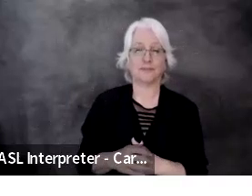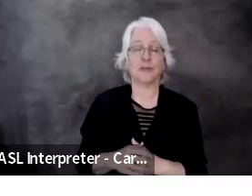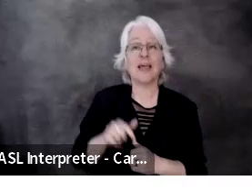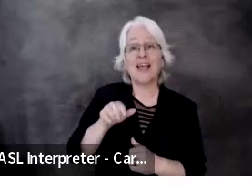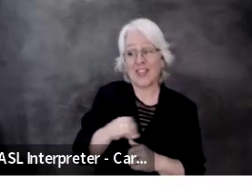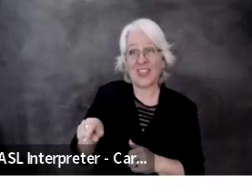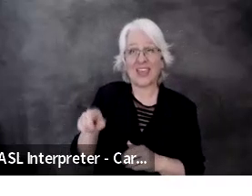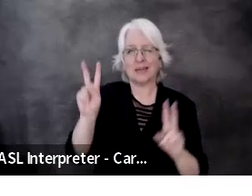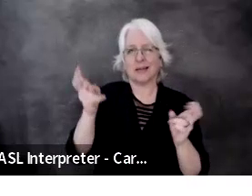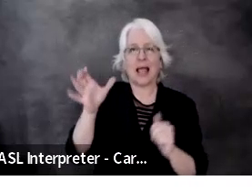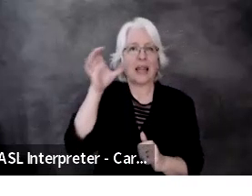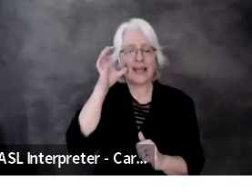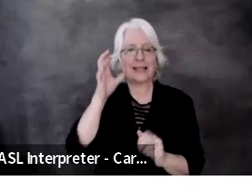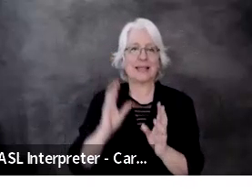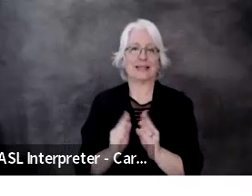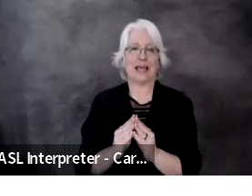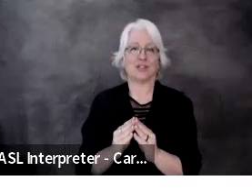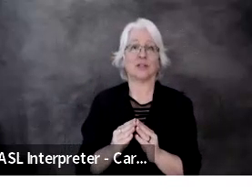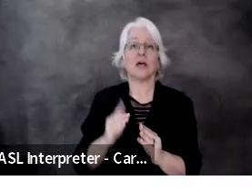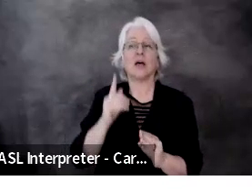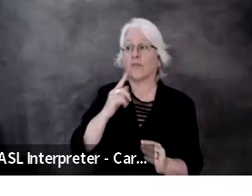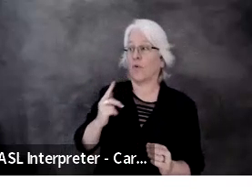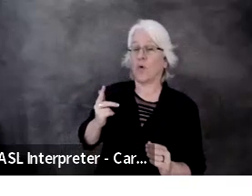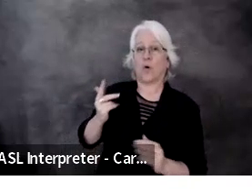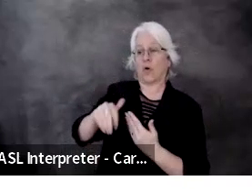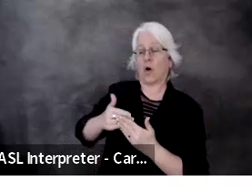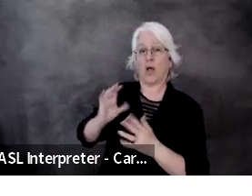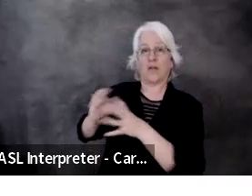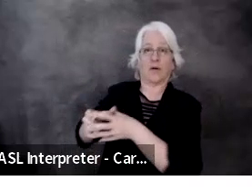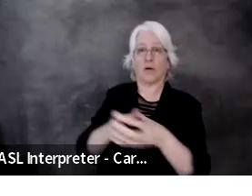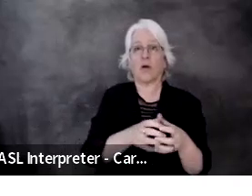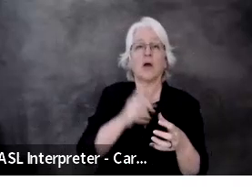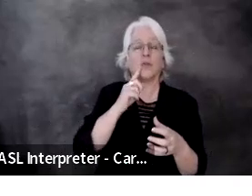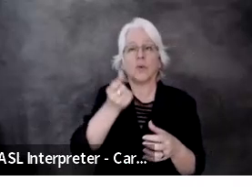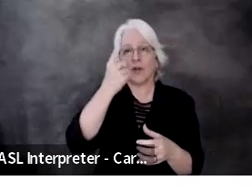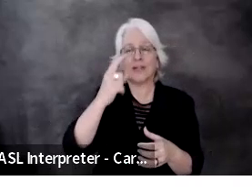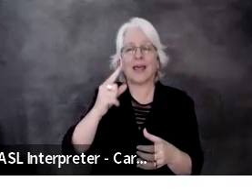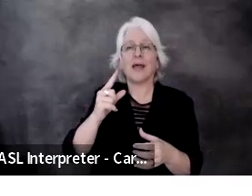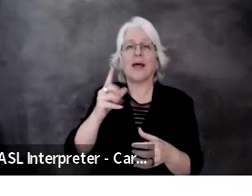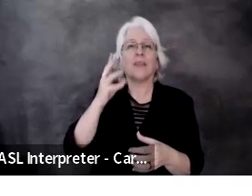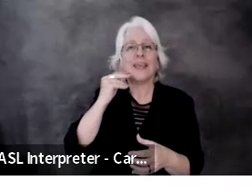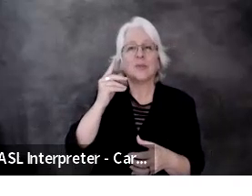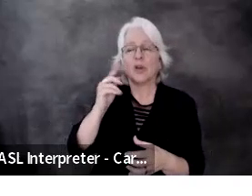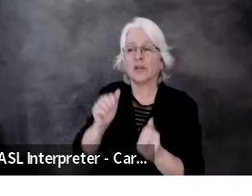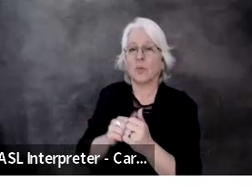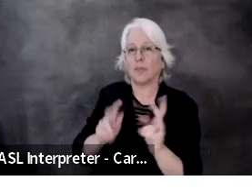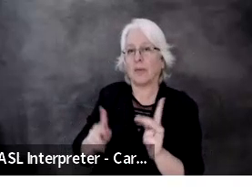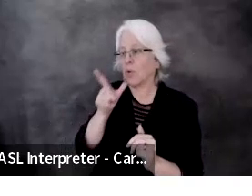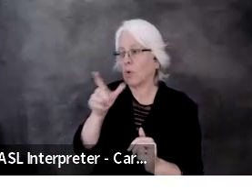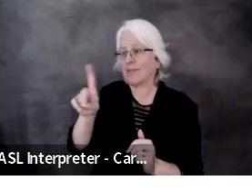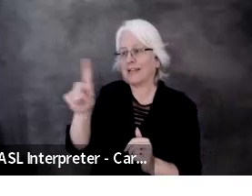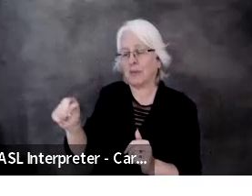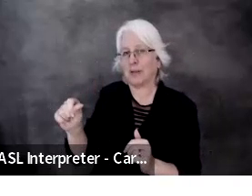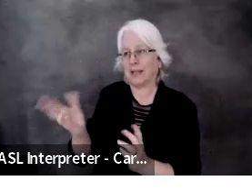Board, AAPD, and CDT another opportunity to center the experiences of people with disabilities and to understand the impact